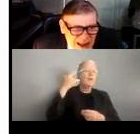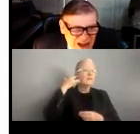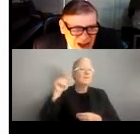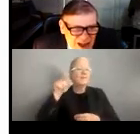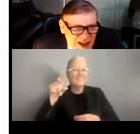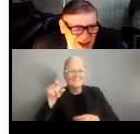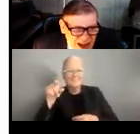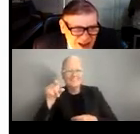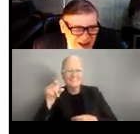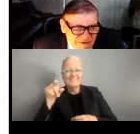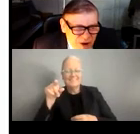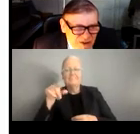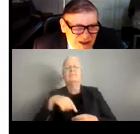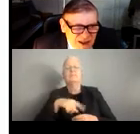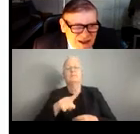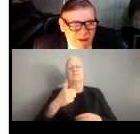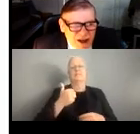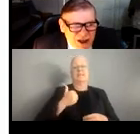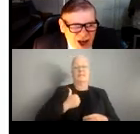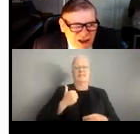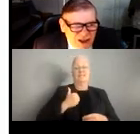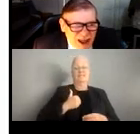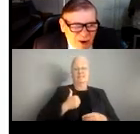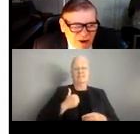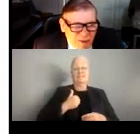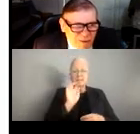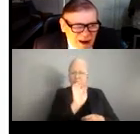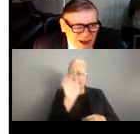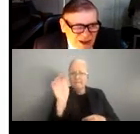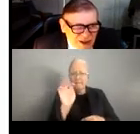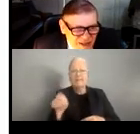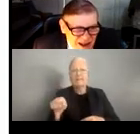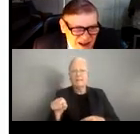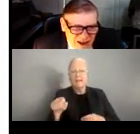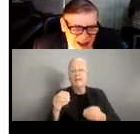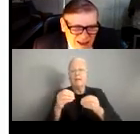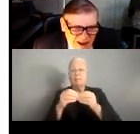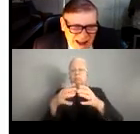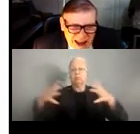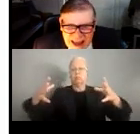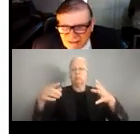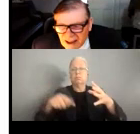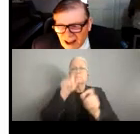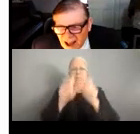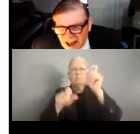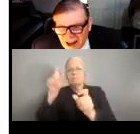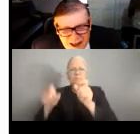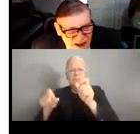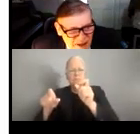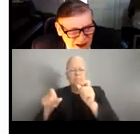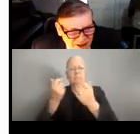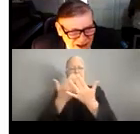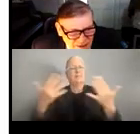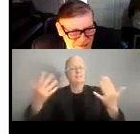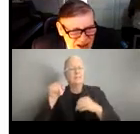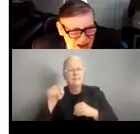that actually the Canadian provinces are much larger than they were on population. So they're again having a high